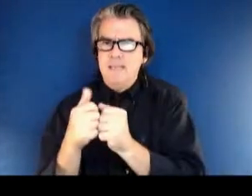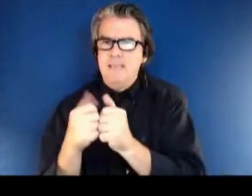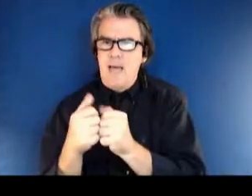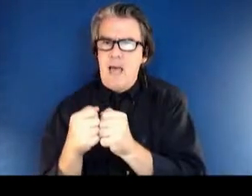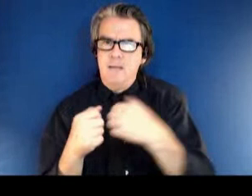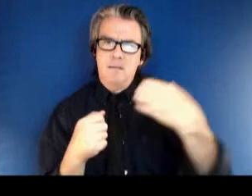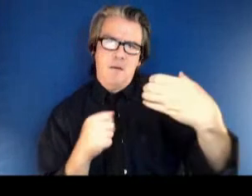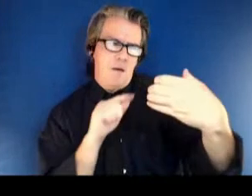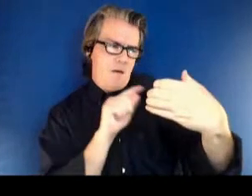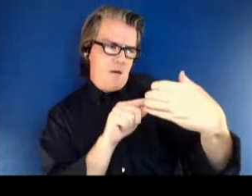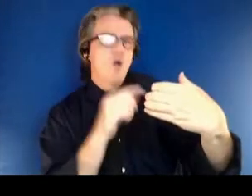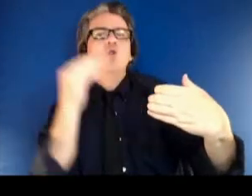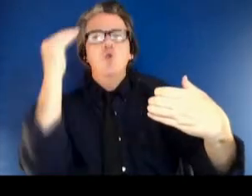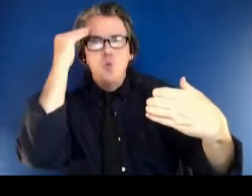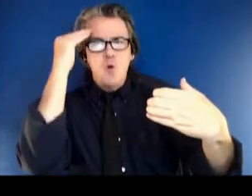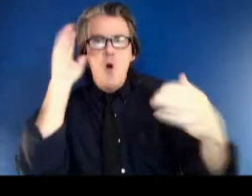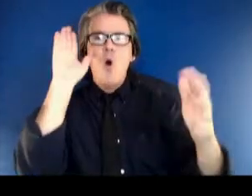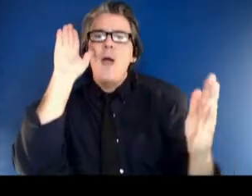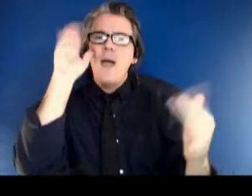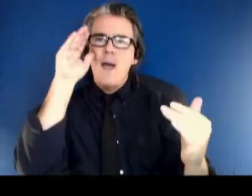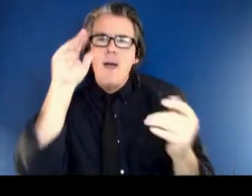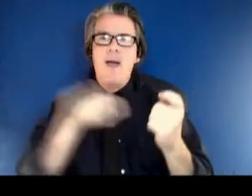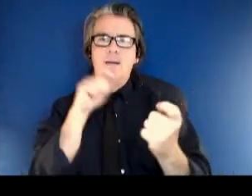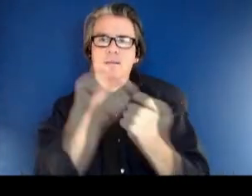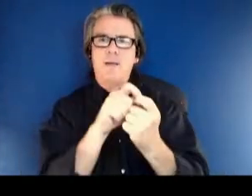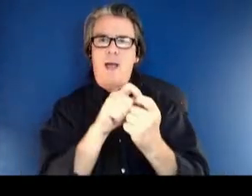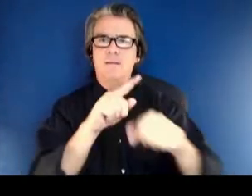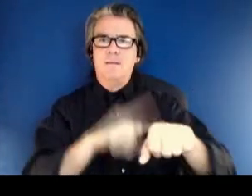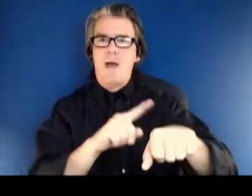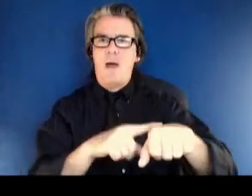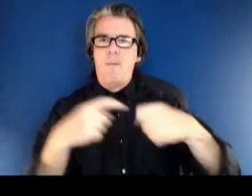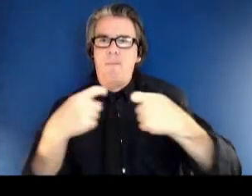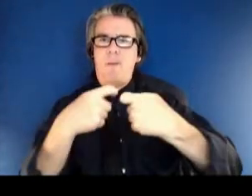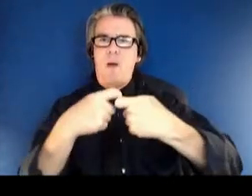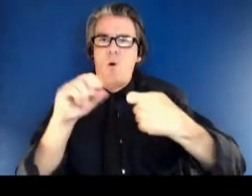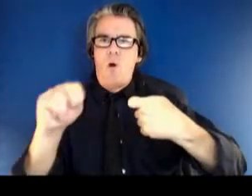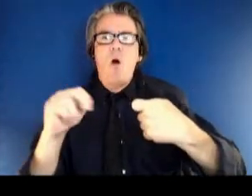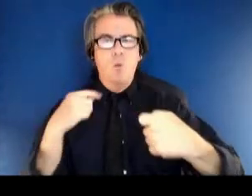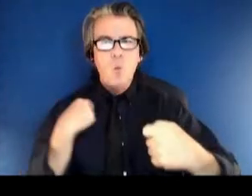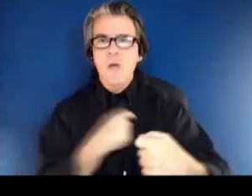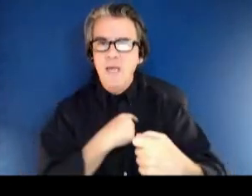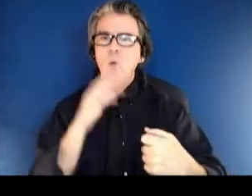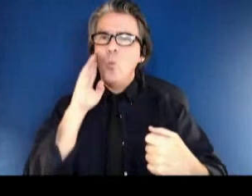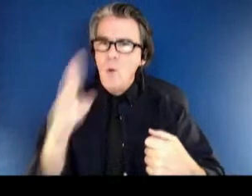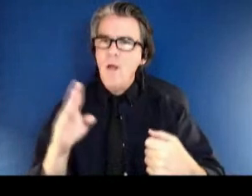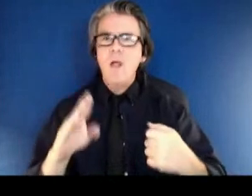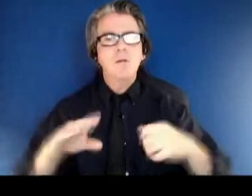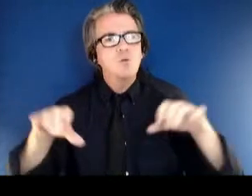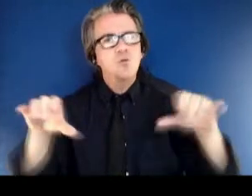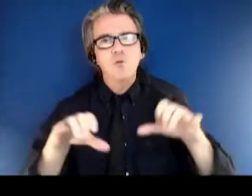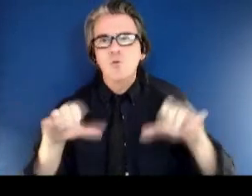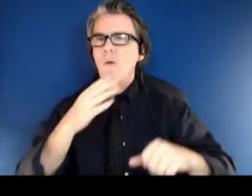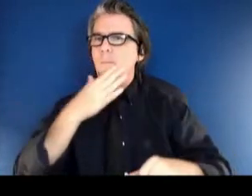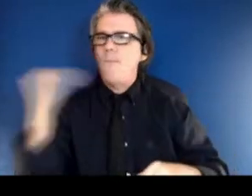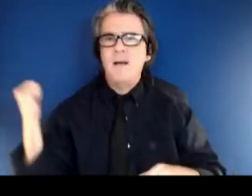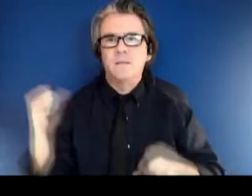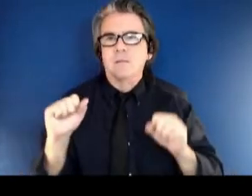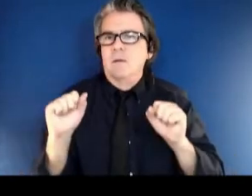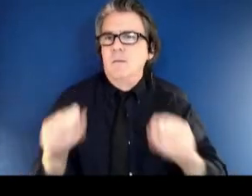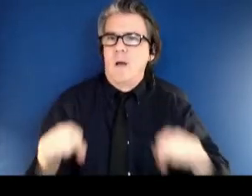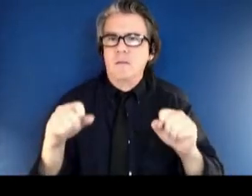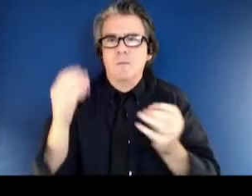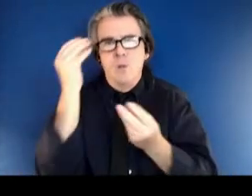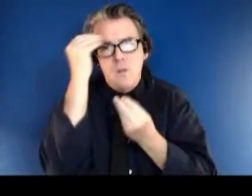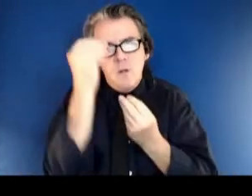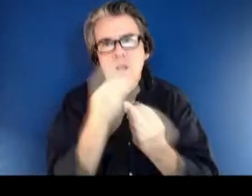do everything we can to be as forthcoming as we can with what we think with regards to how long it's going to